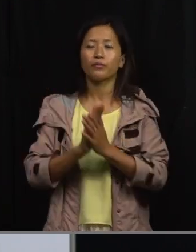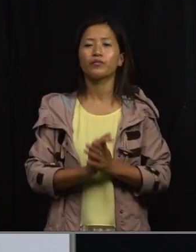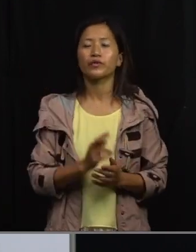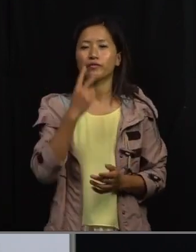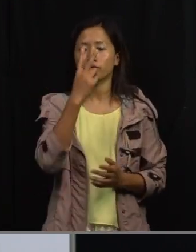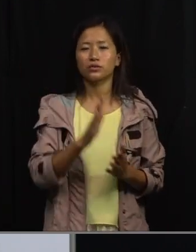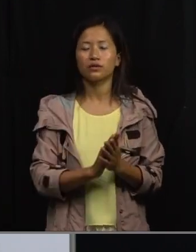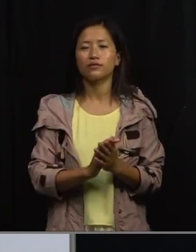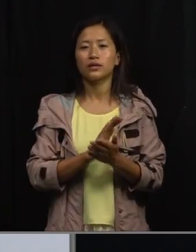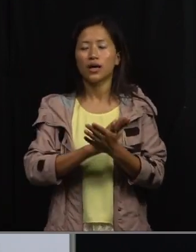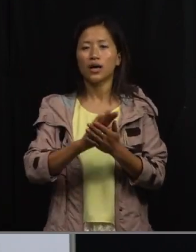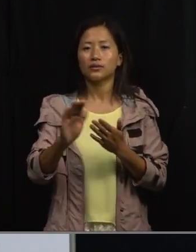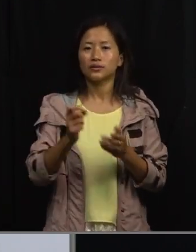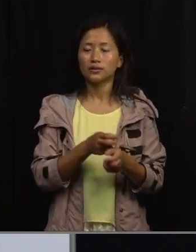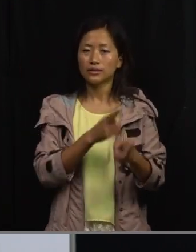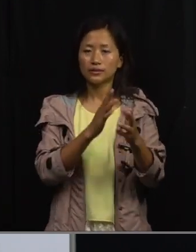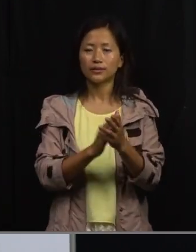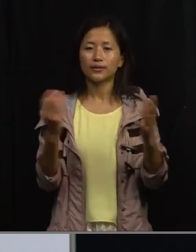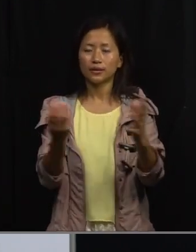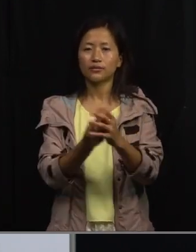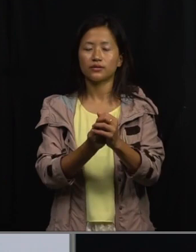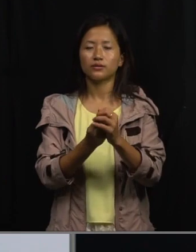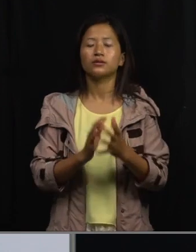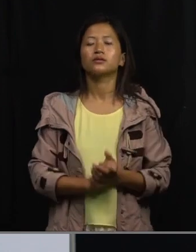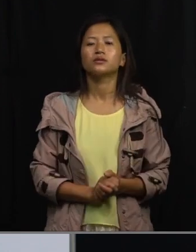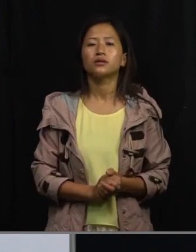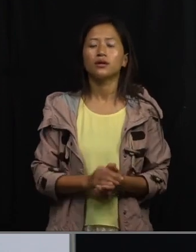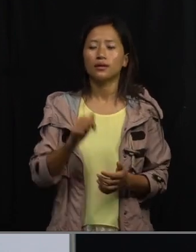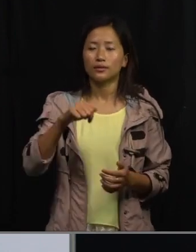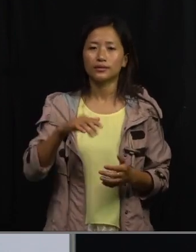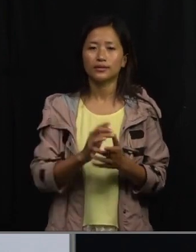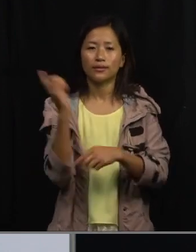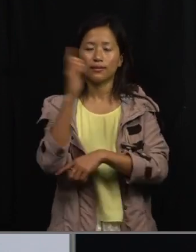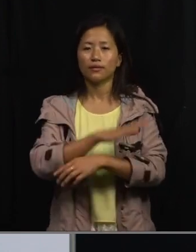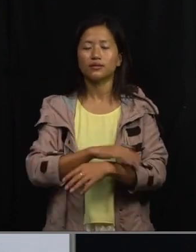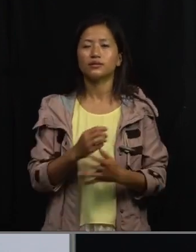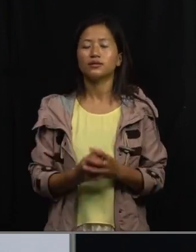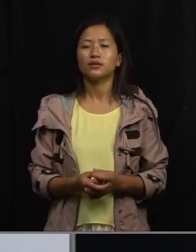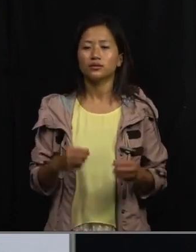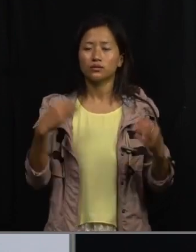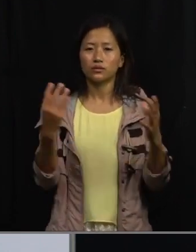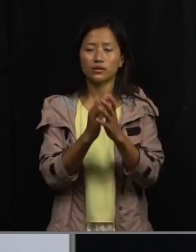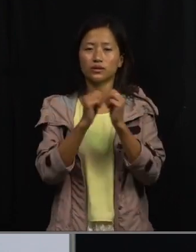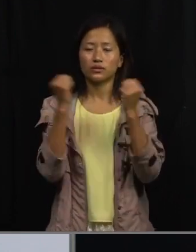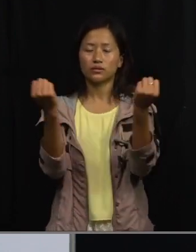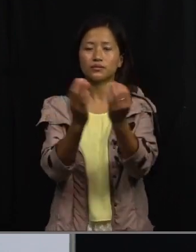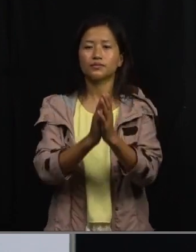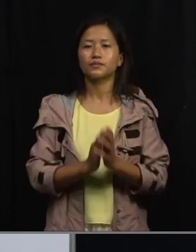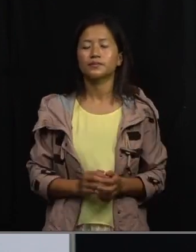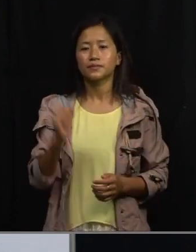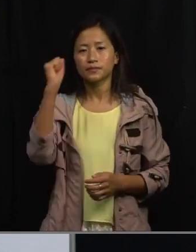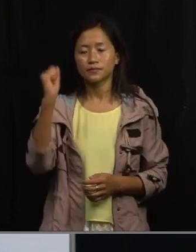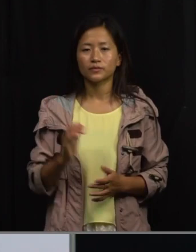present-day hunting-gathering society. Historians' view on present-day hunting-gathering societies.